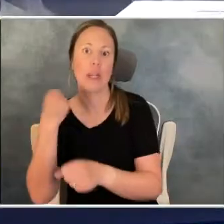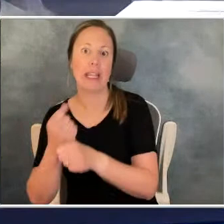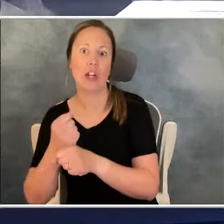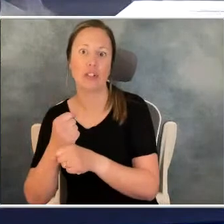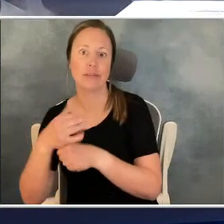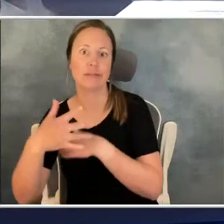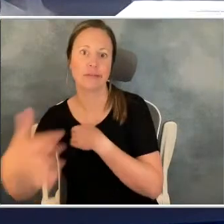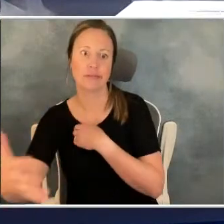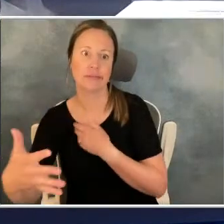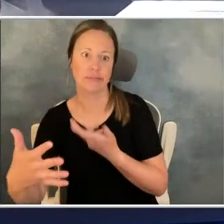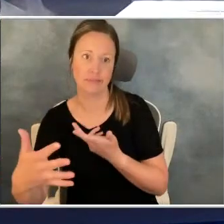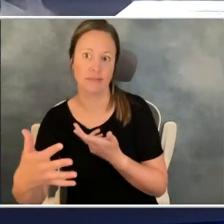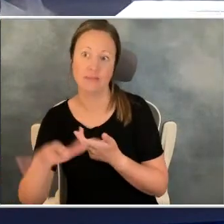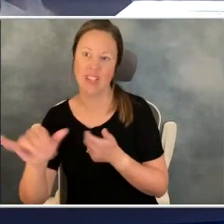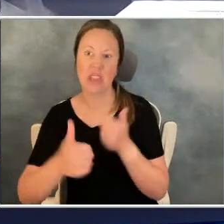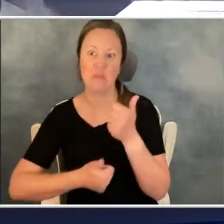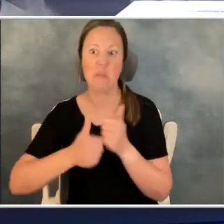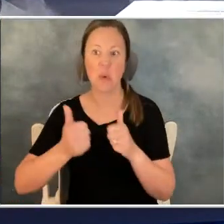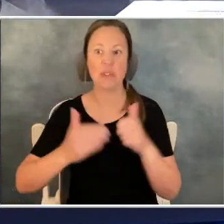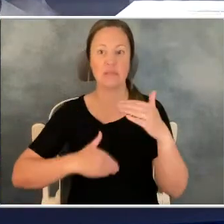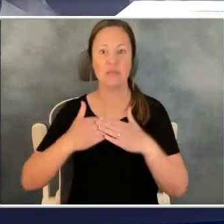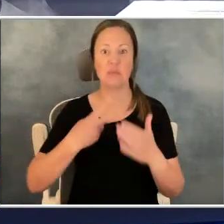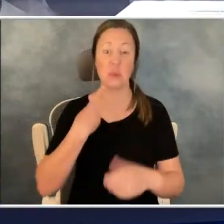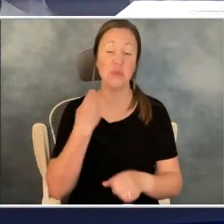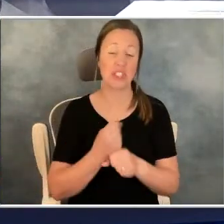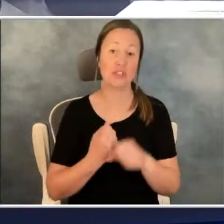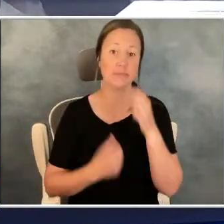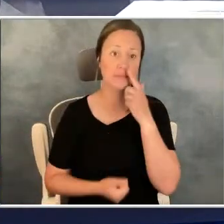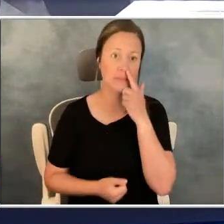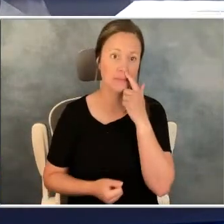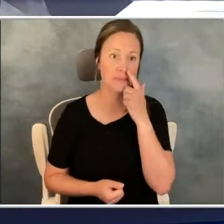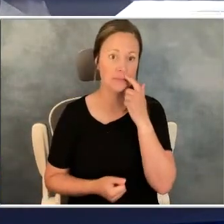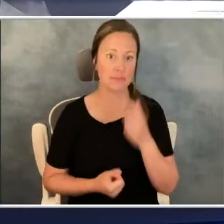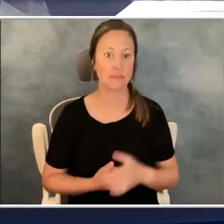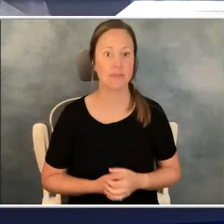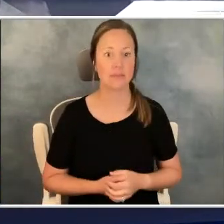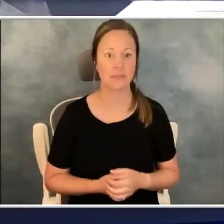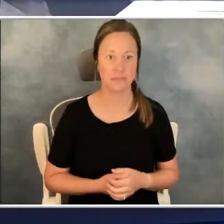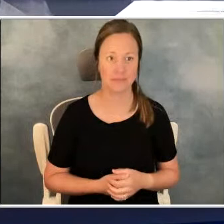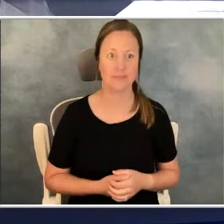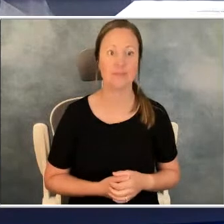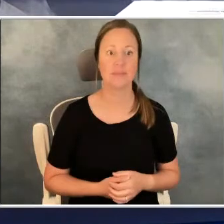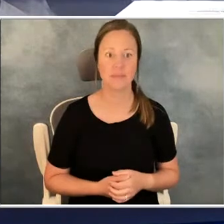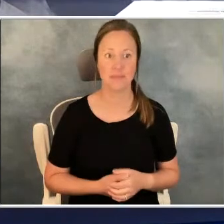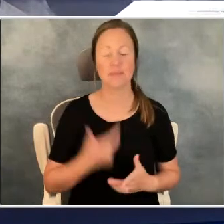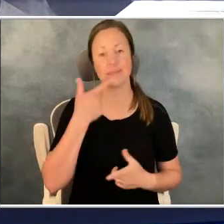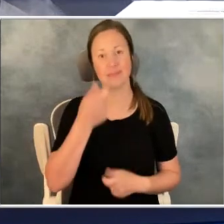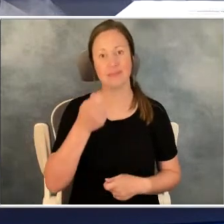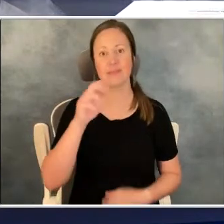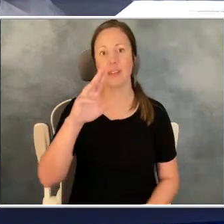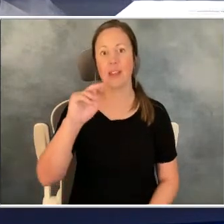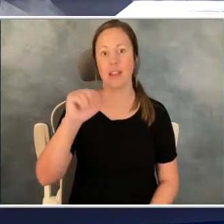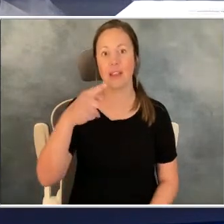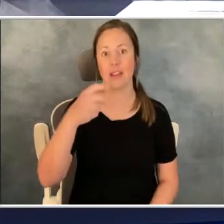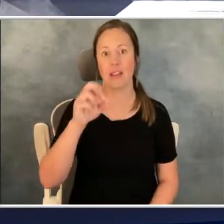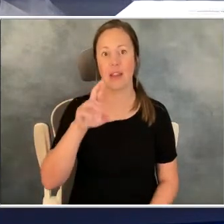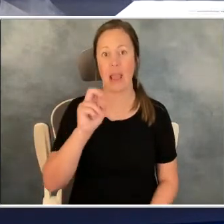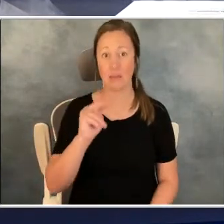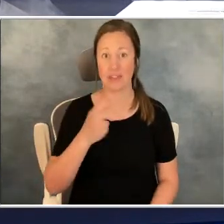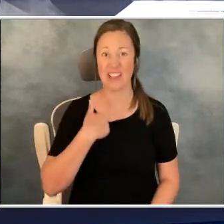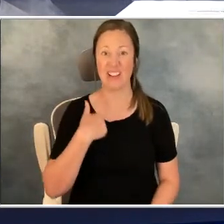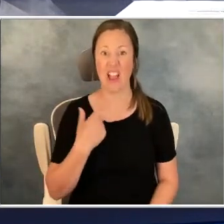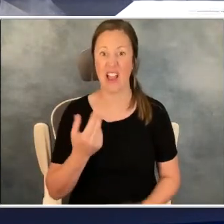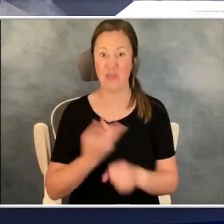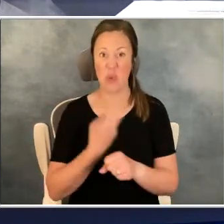years. Right, so most of it's 2 years. And That's right. interestingly, I may have taken a little naproxen that was 4 or 5 years, and I think it still worked. I don't know that I can